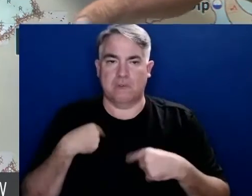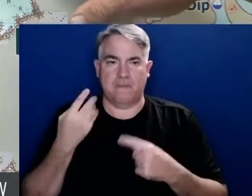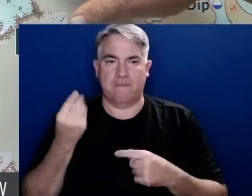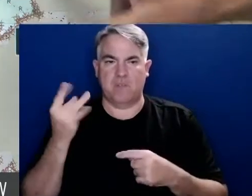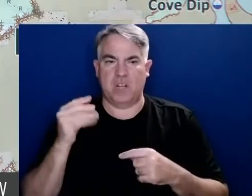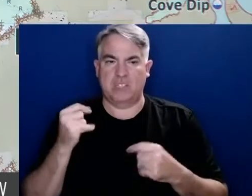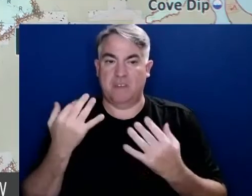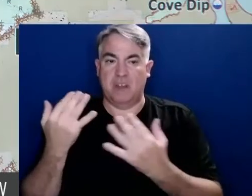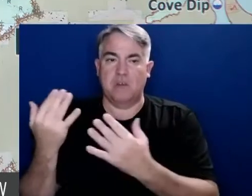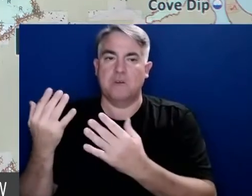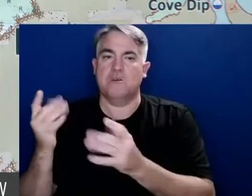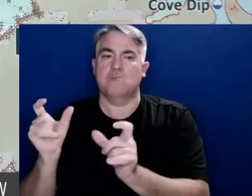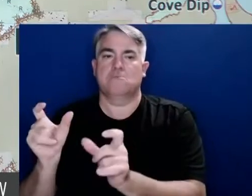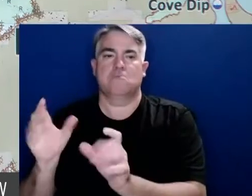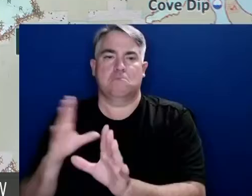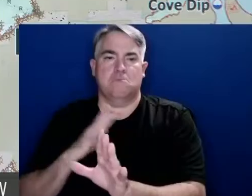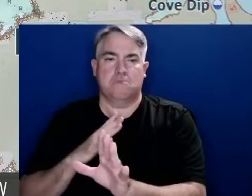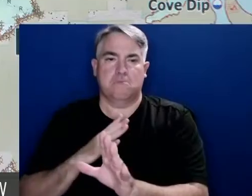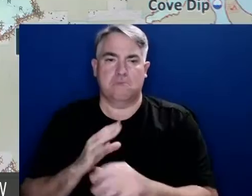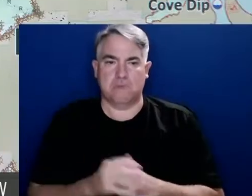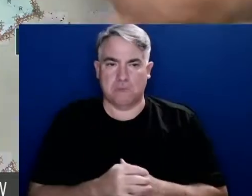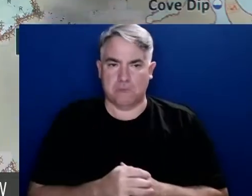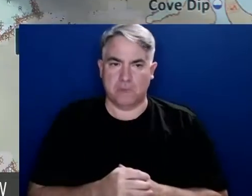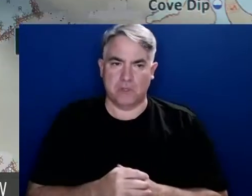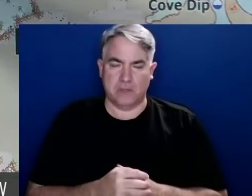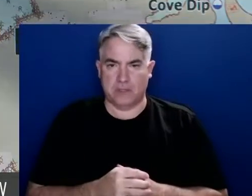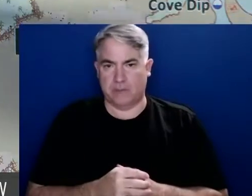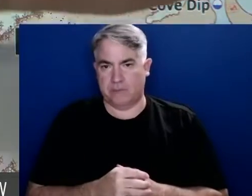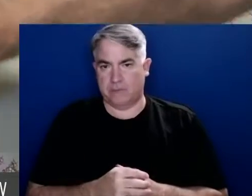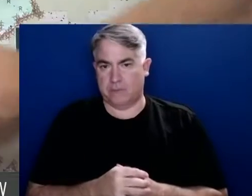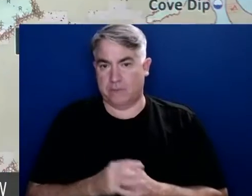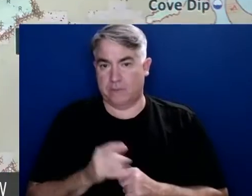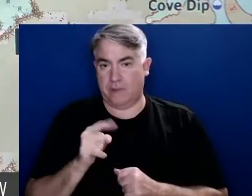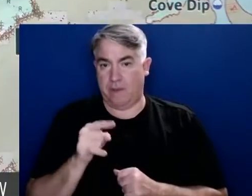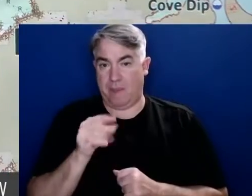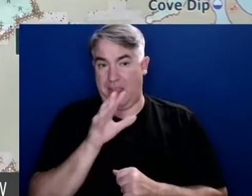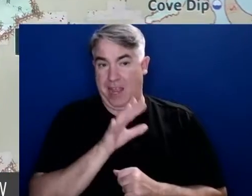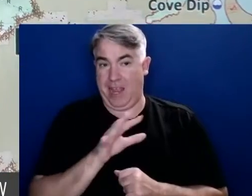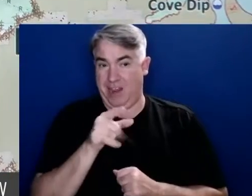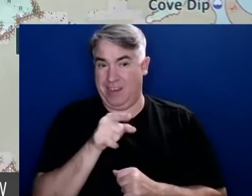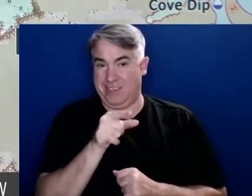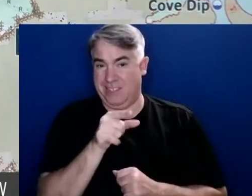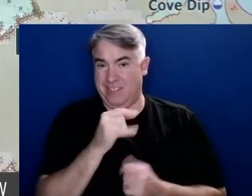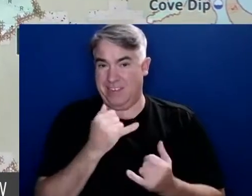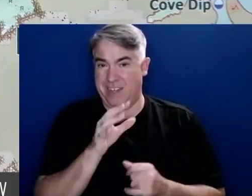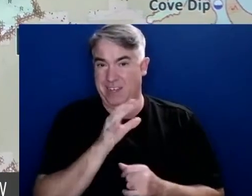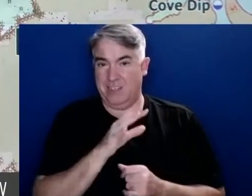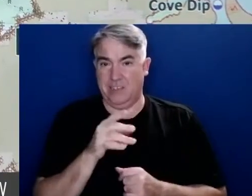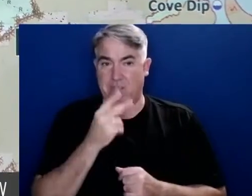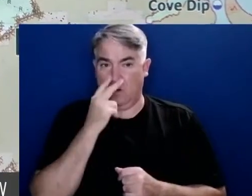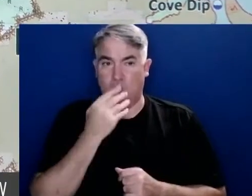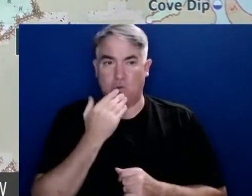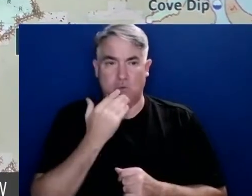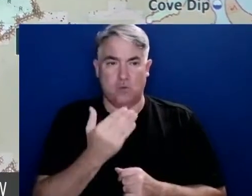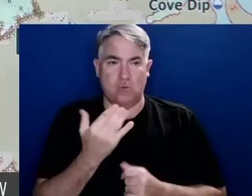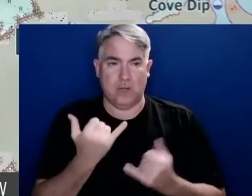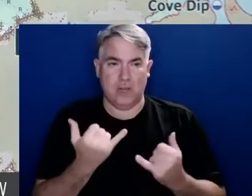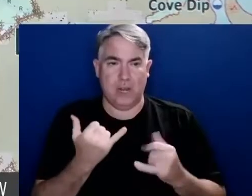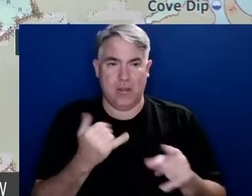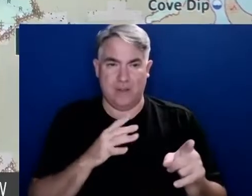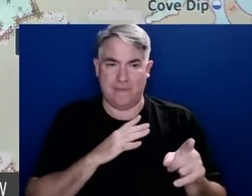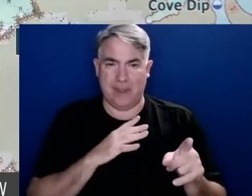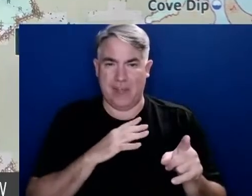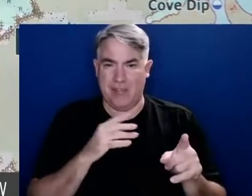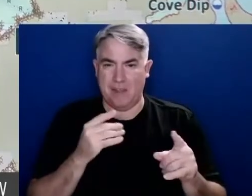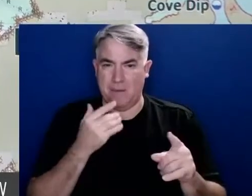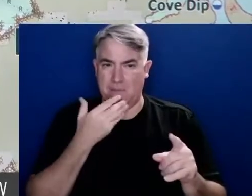construct hand line up to that fire. So this whole area in here is just remarkably looking remarkably better than it was a couple of